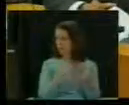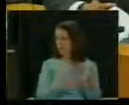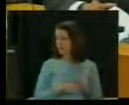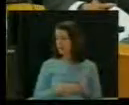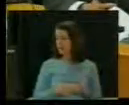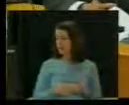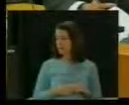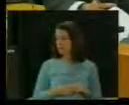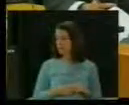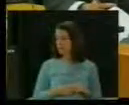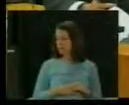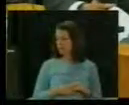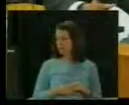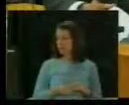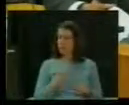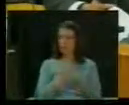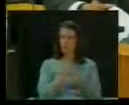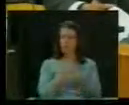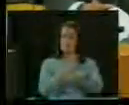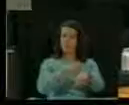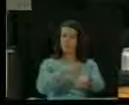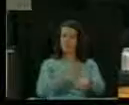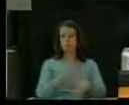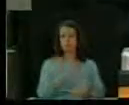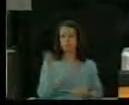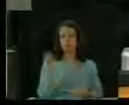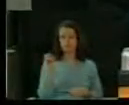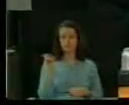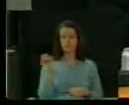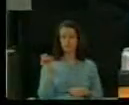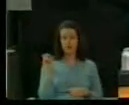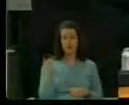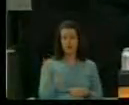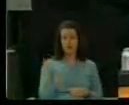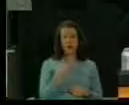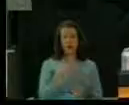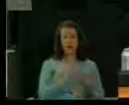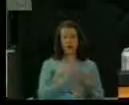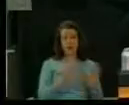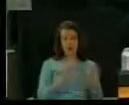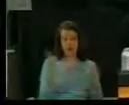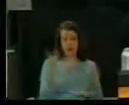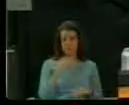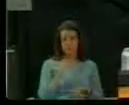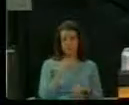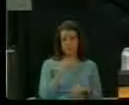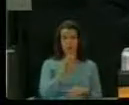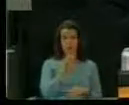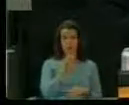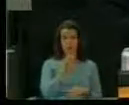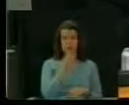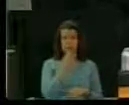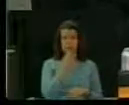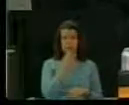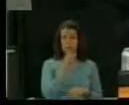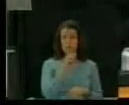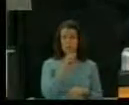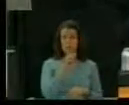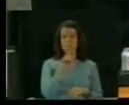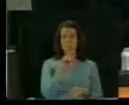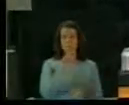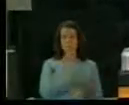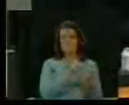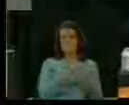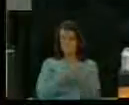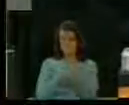time. So we need to go ahead with this at the appropriate time. Okay, I just